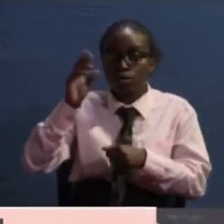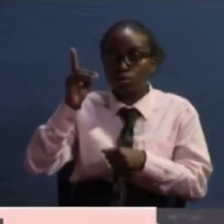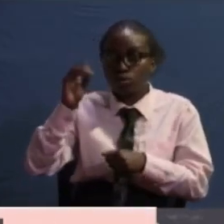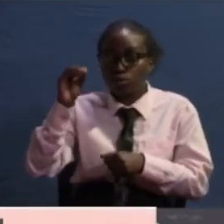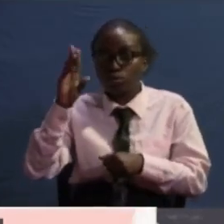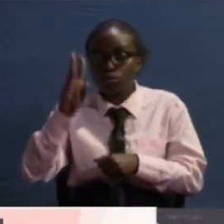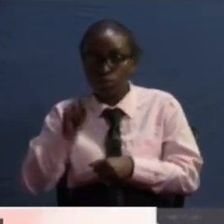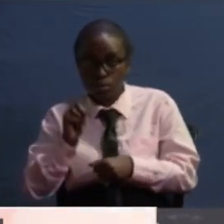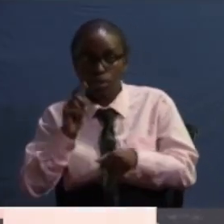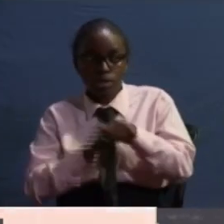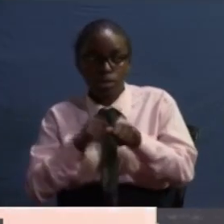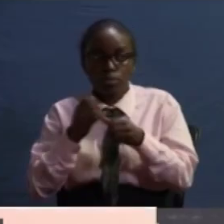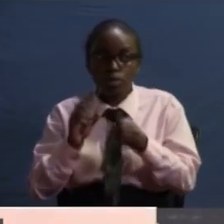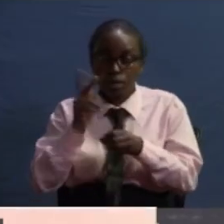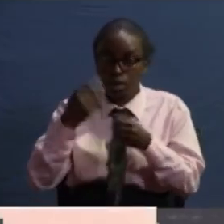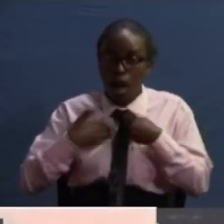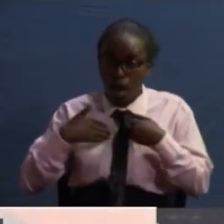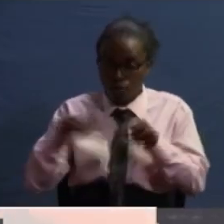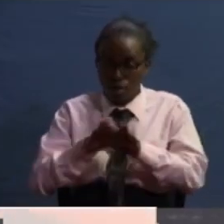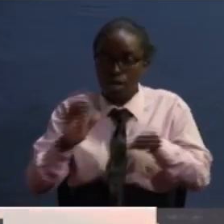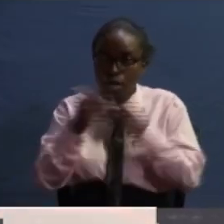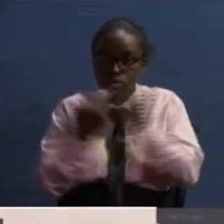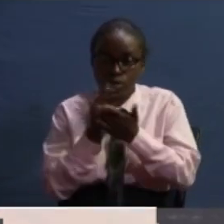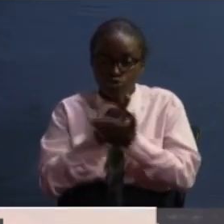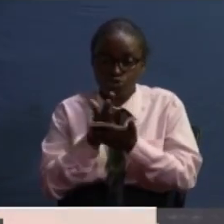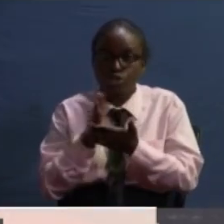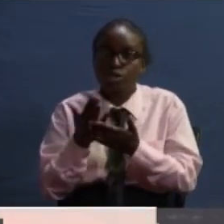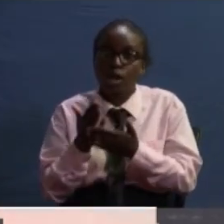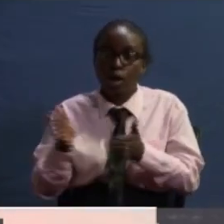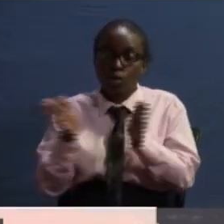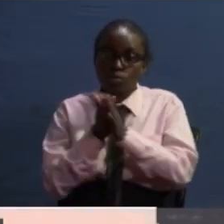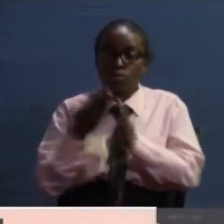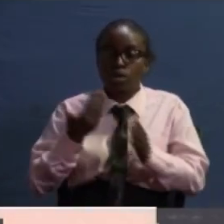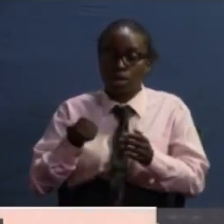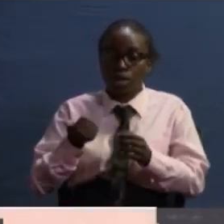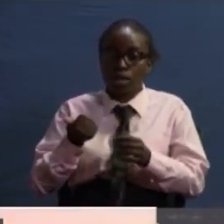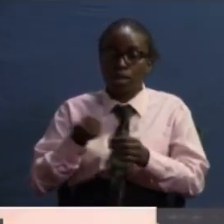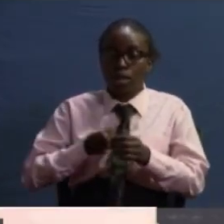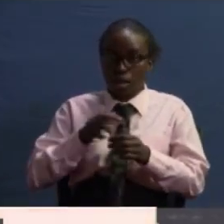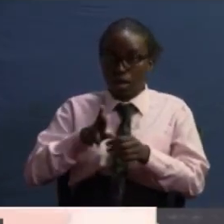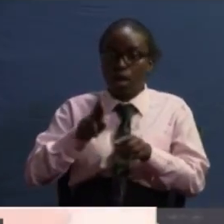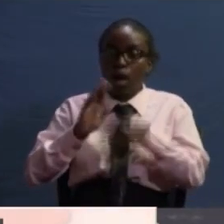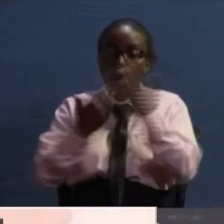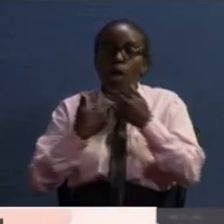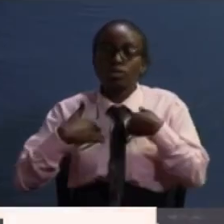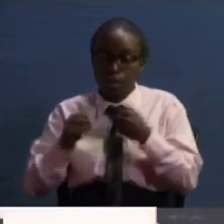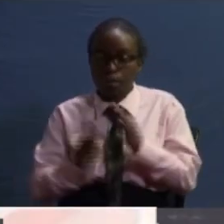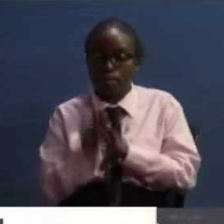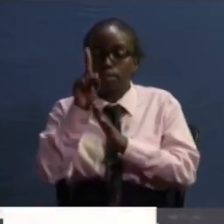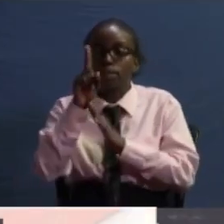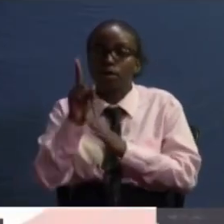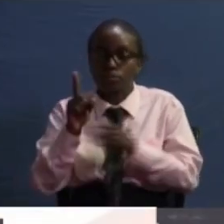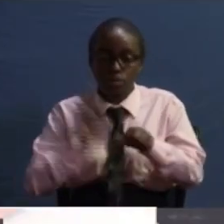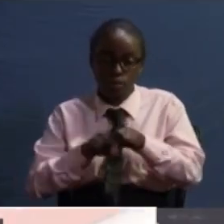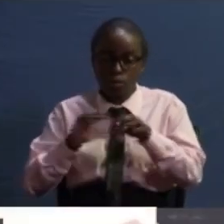told us there are some areas, because we share with her quite a bit, areas that she feels we can upscale. And for the hub,